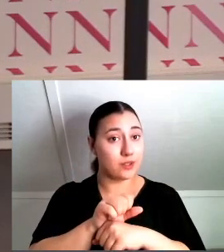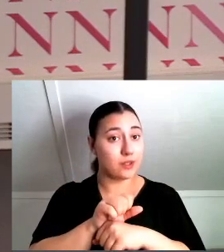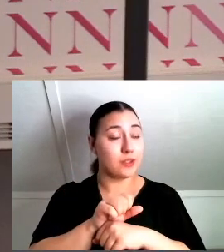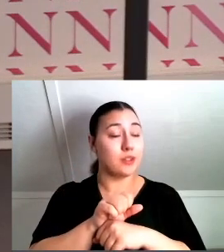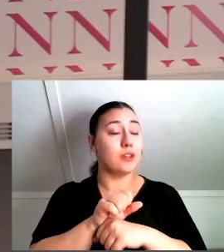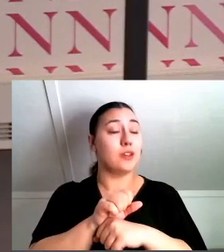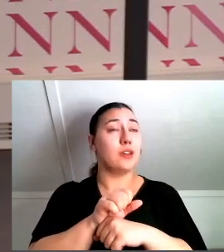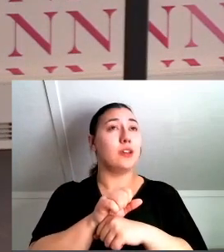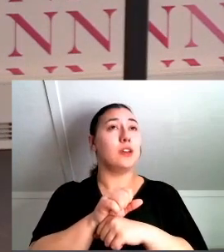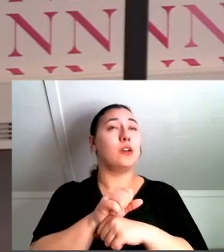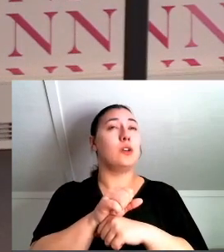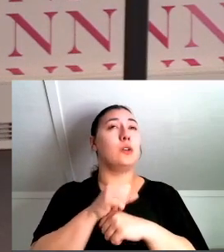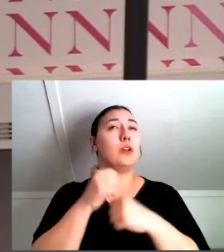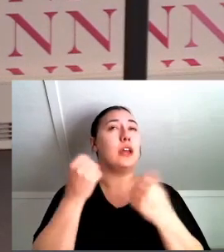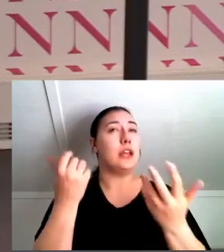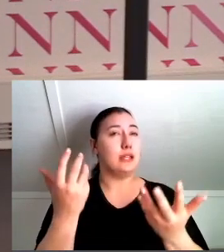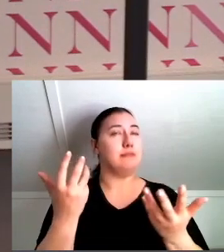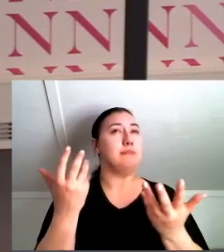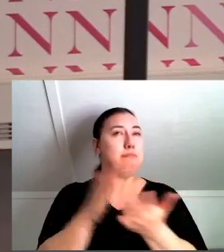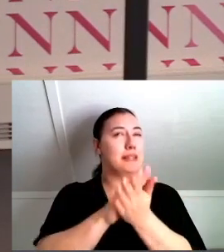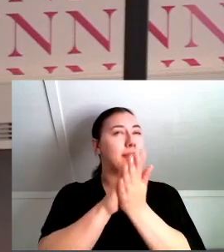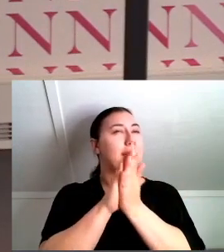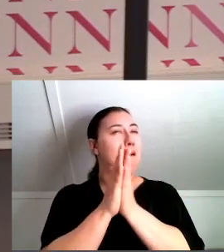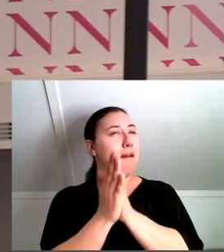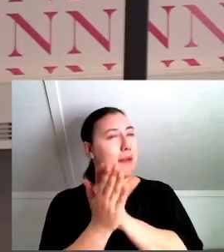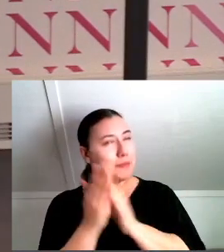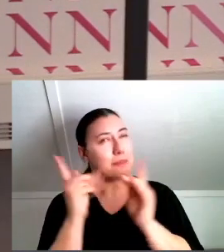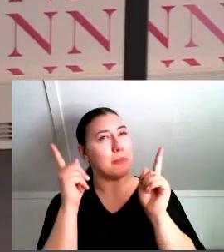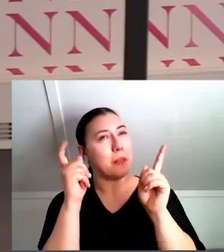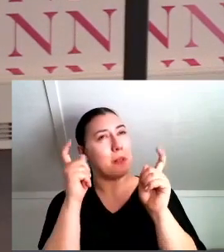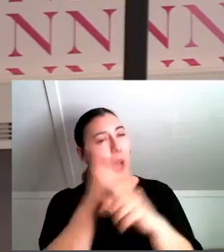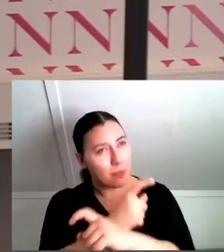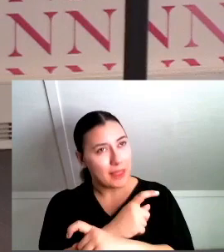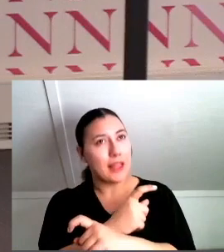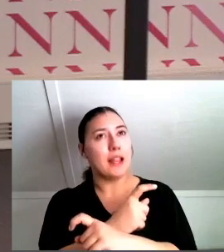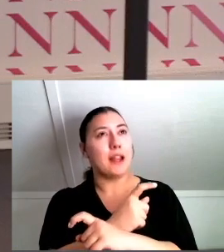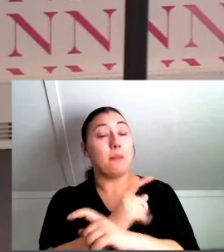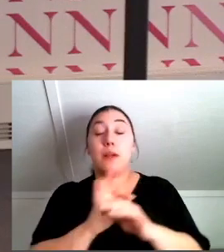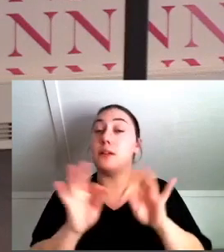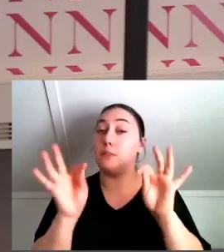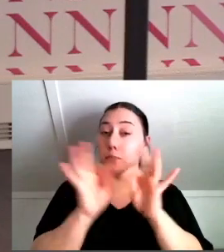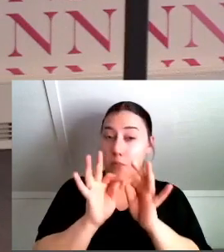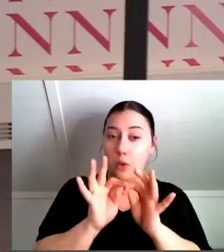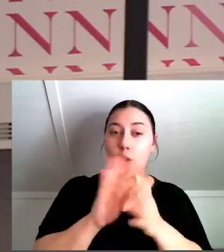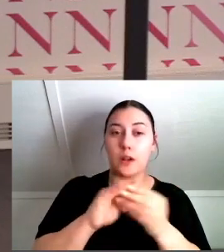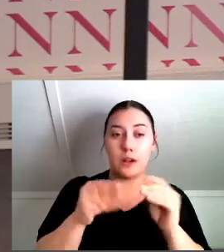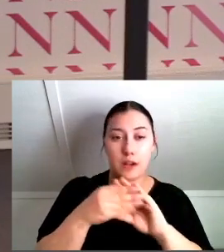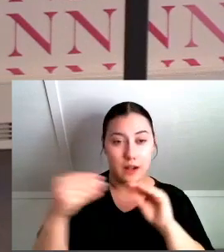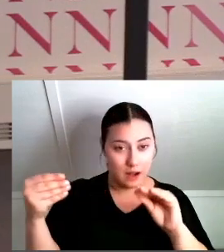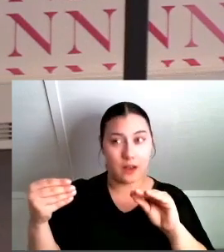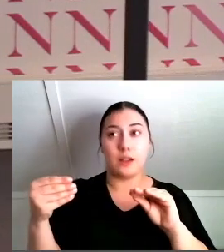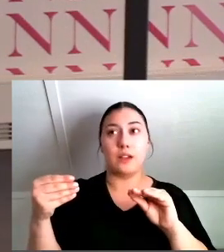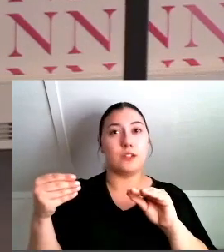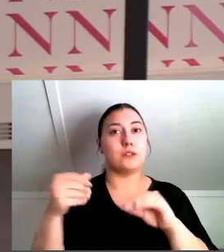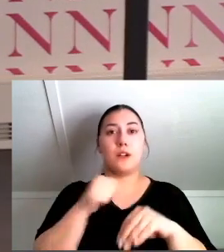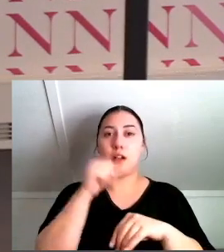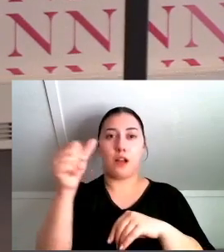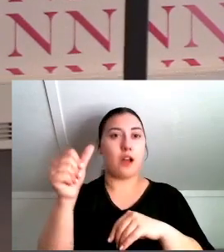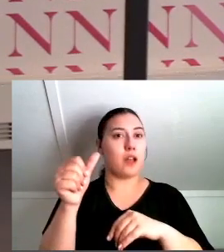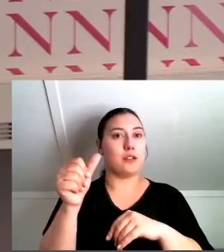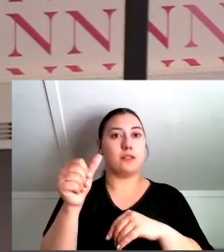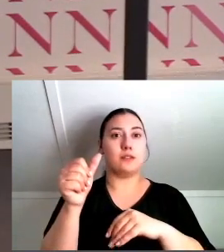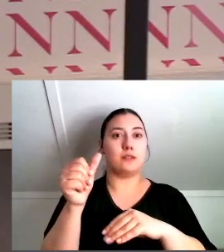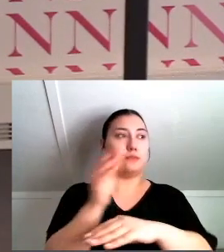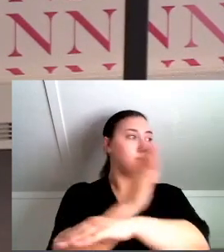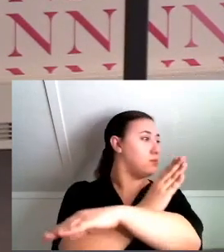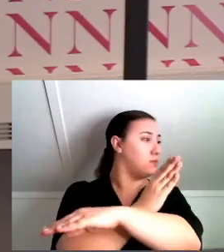is it complicates in important ways that narrative of like a kind of linear history. And it really calls attention to